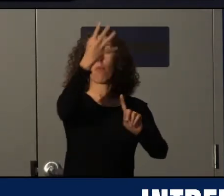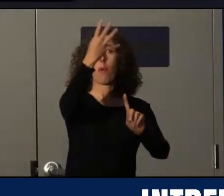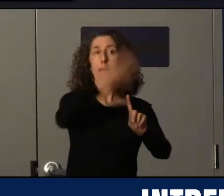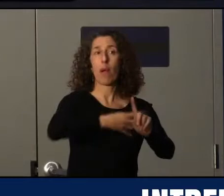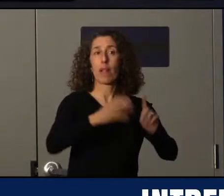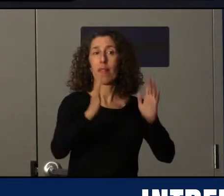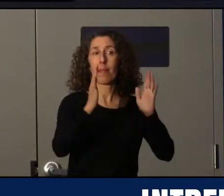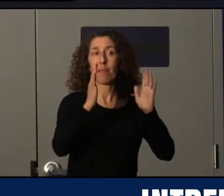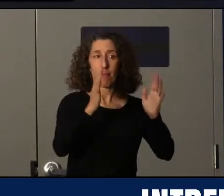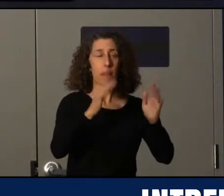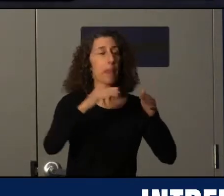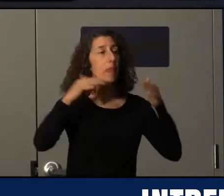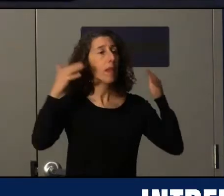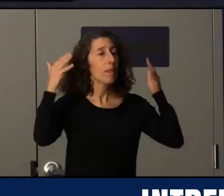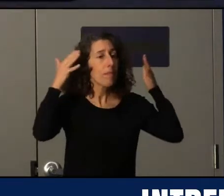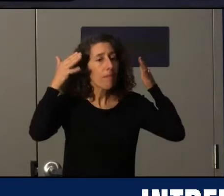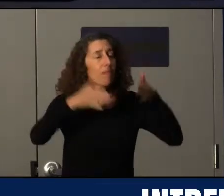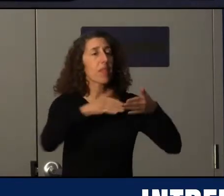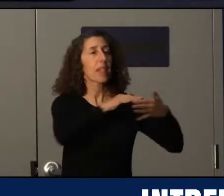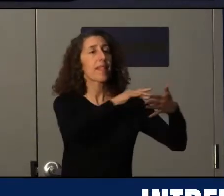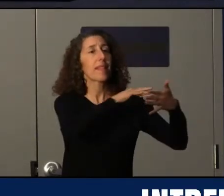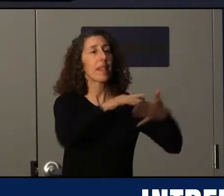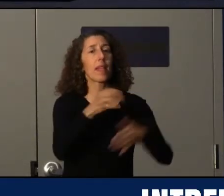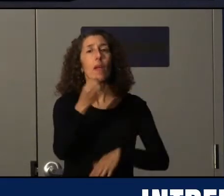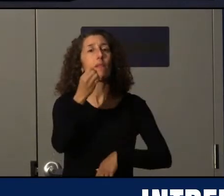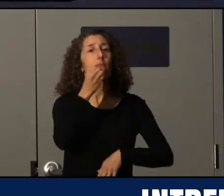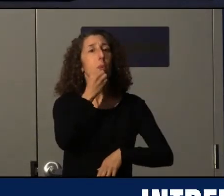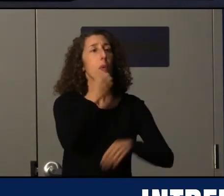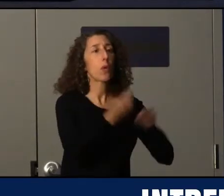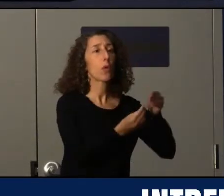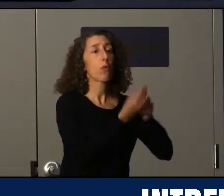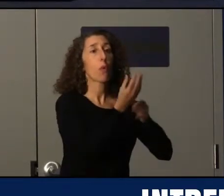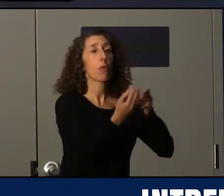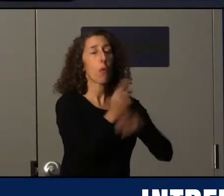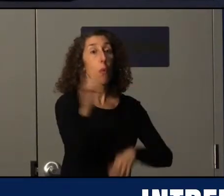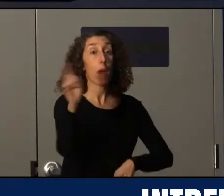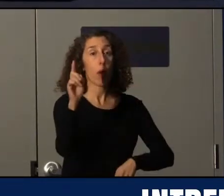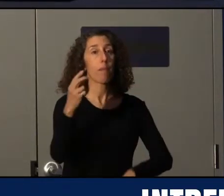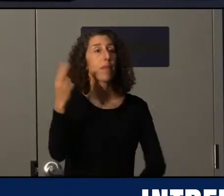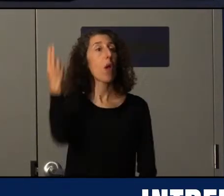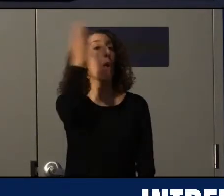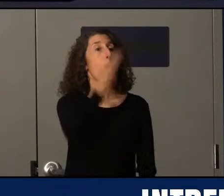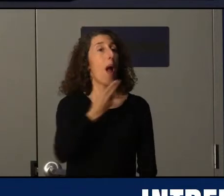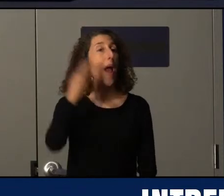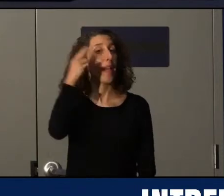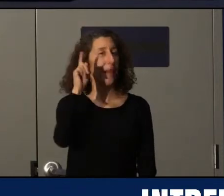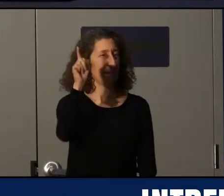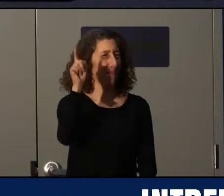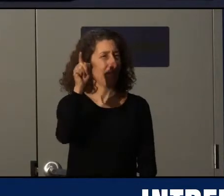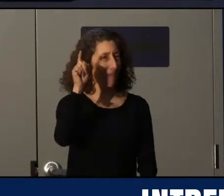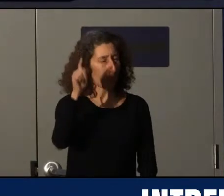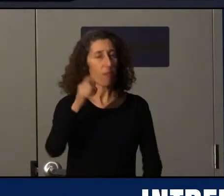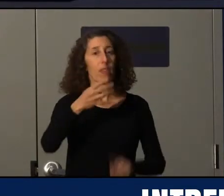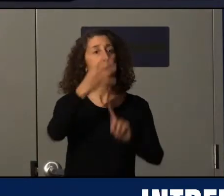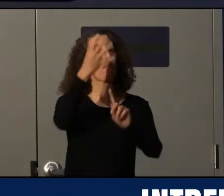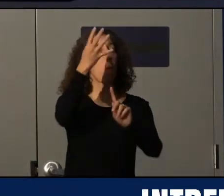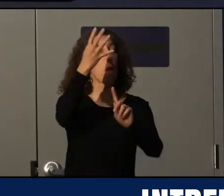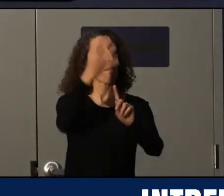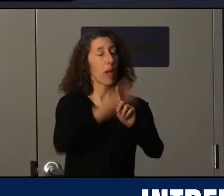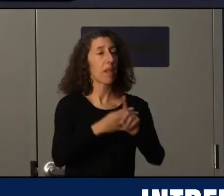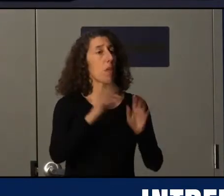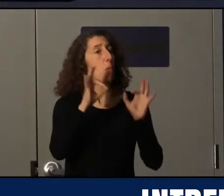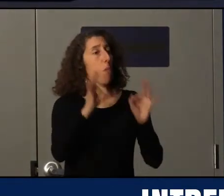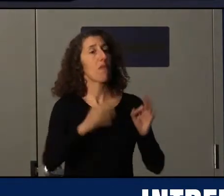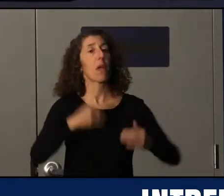long-duration spaceflight in Hawaii. And so I was doing those things. And then COVID happened.